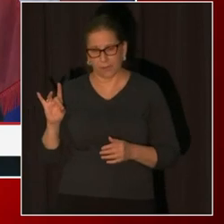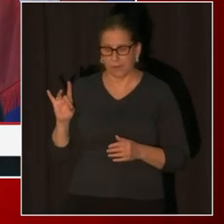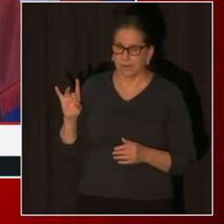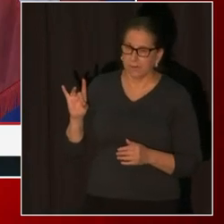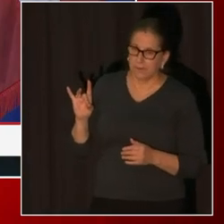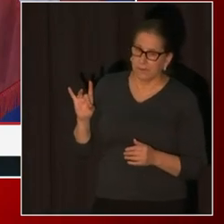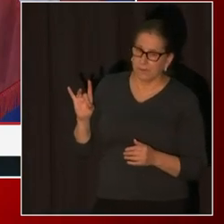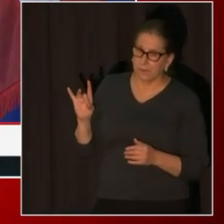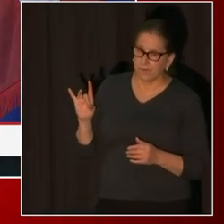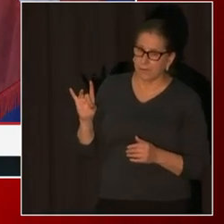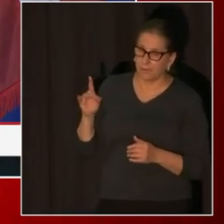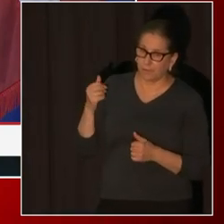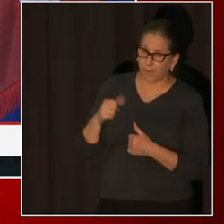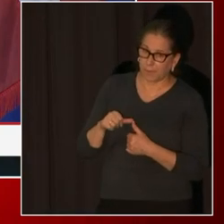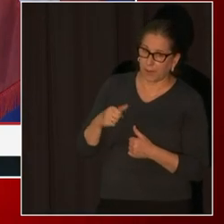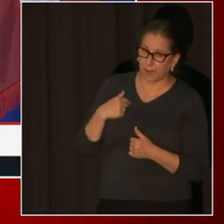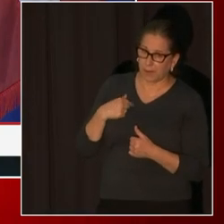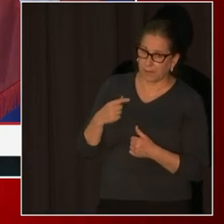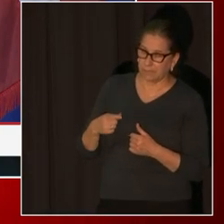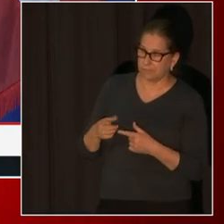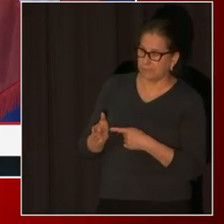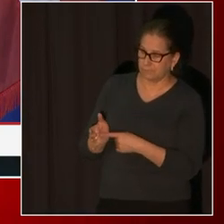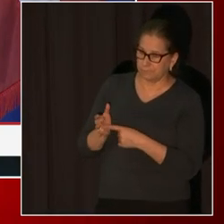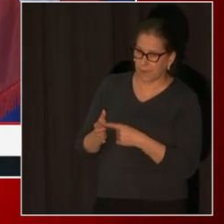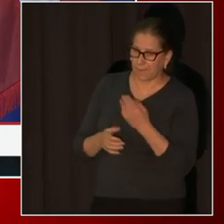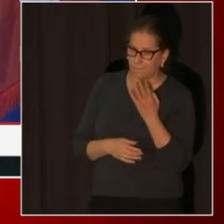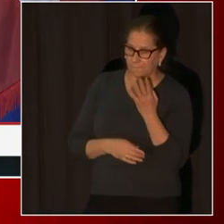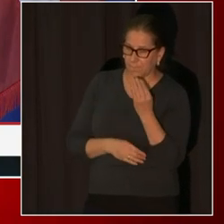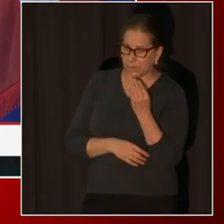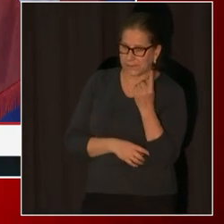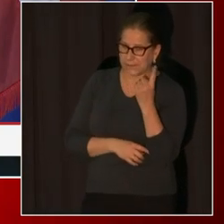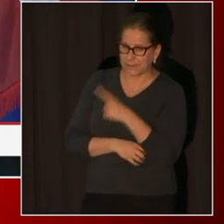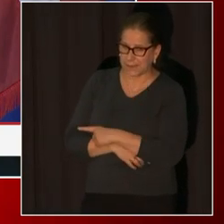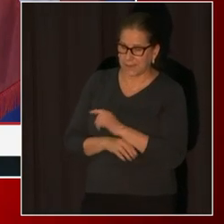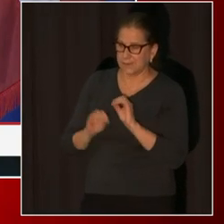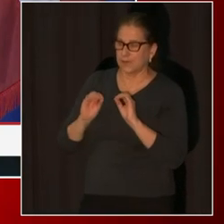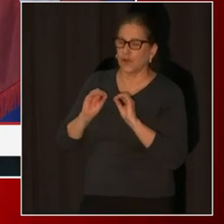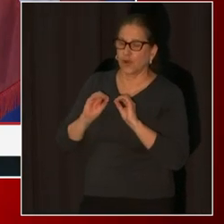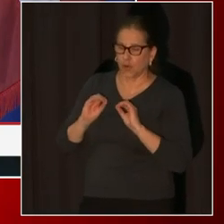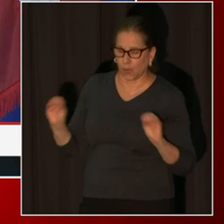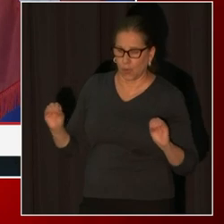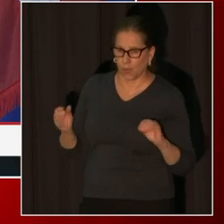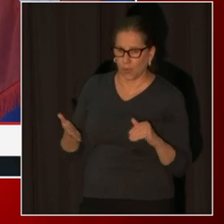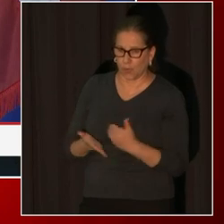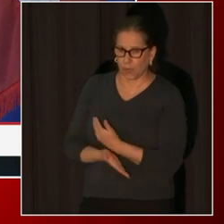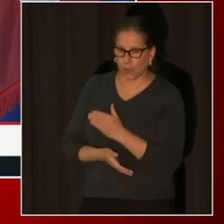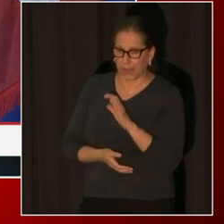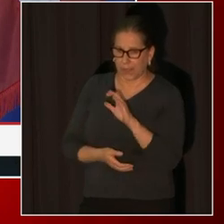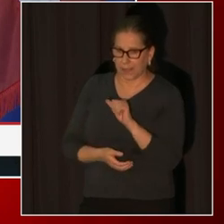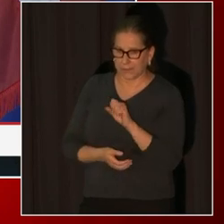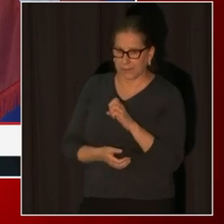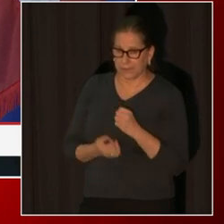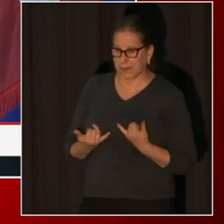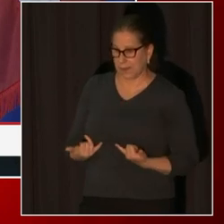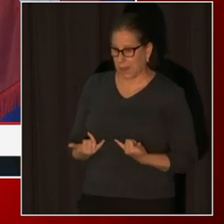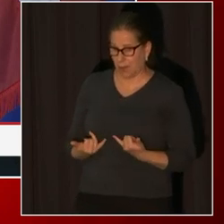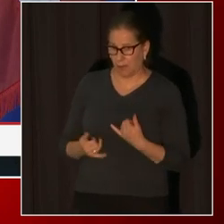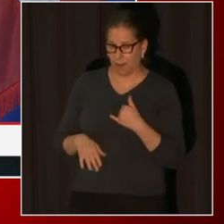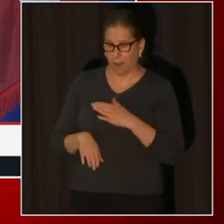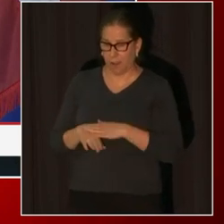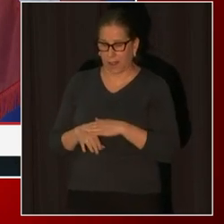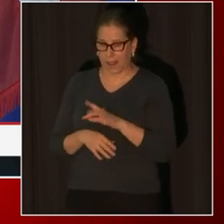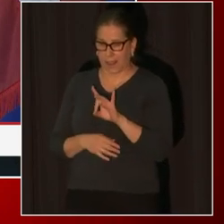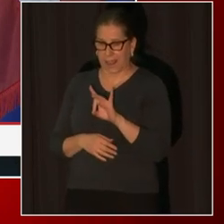of decreased transmission, that our testing and hospital usage is also on track,